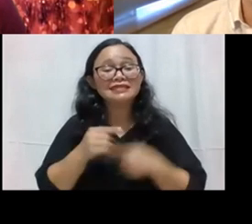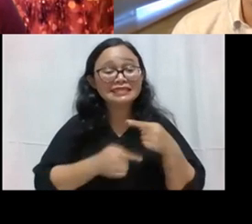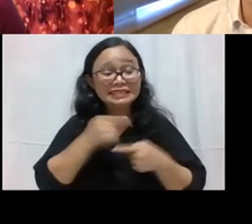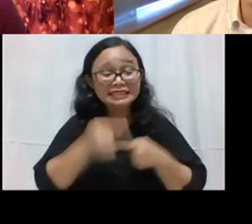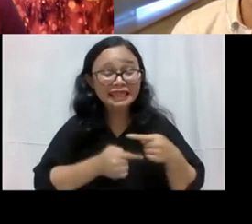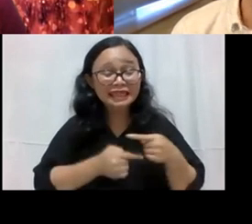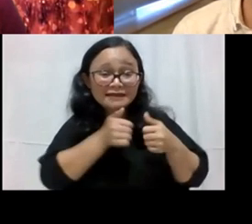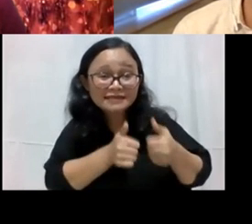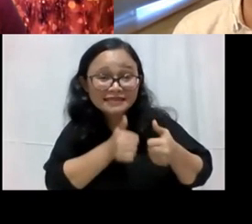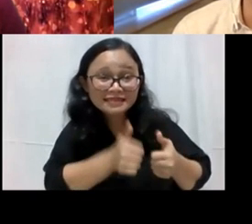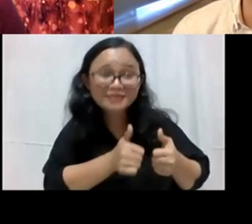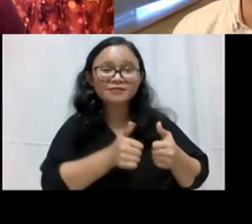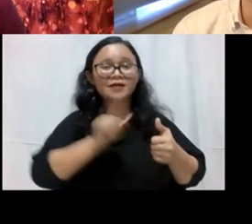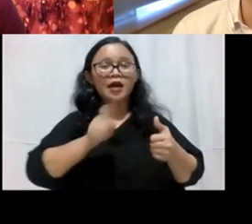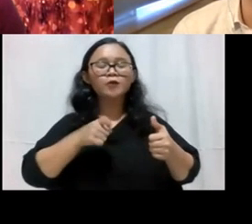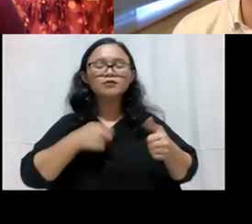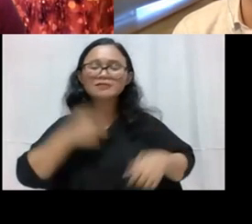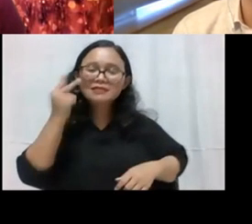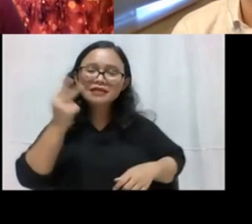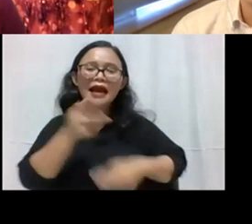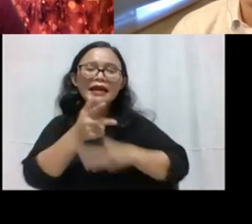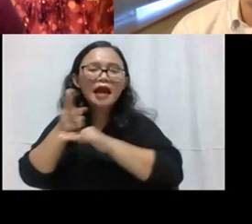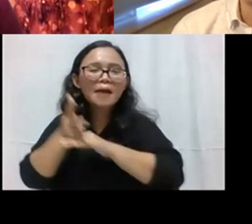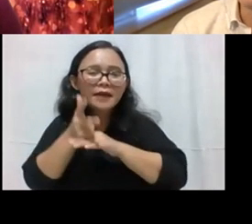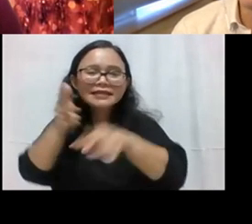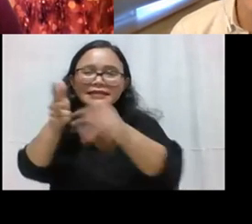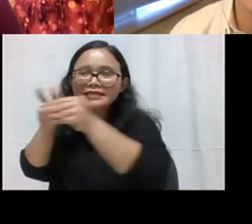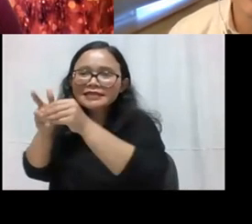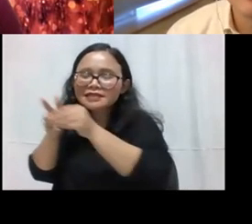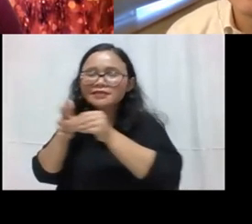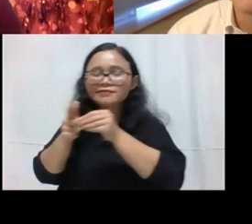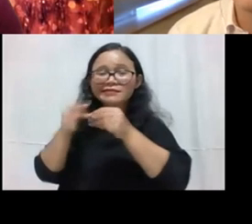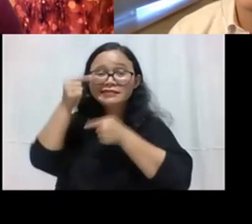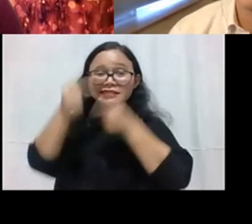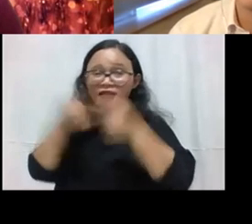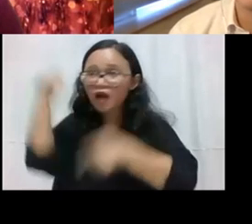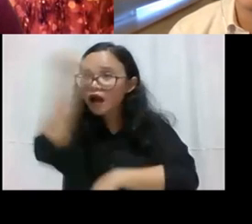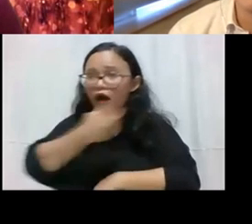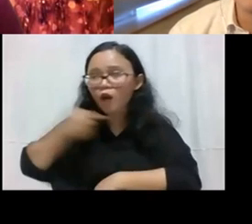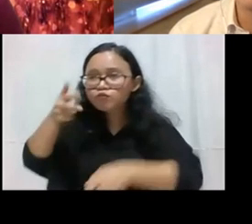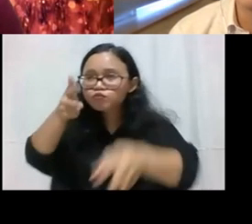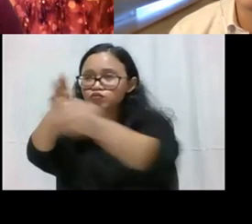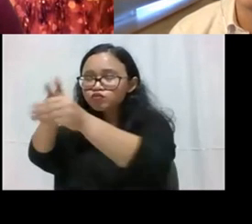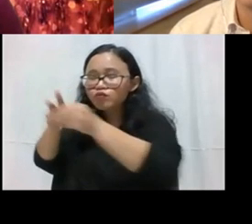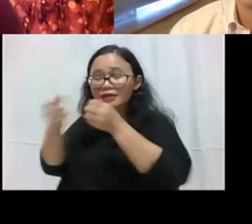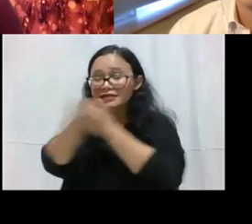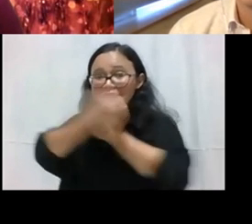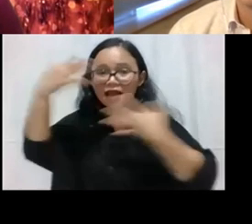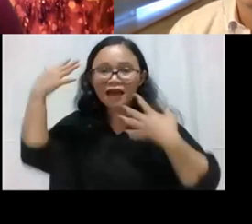definitely using the least amount of footage to tell, because that will